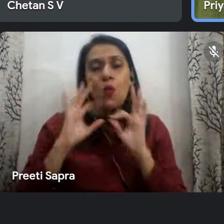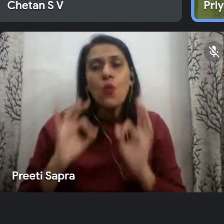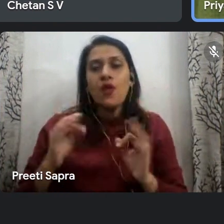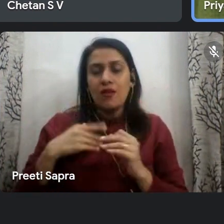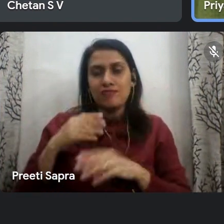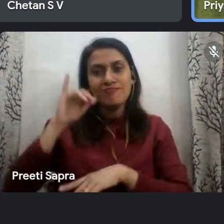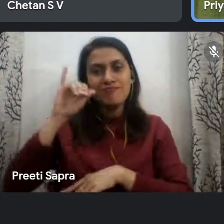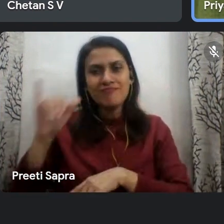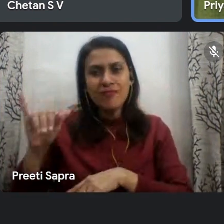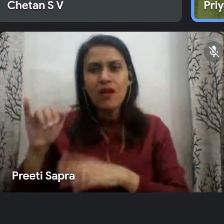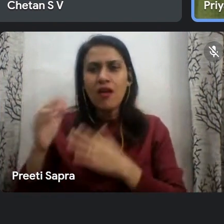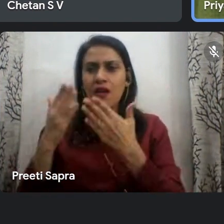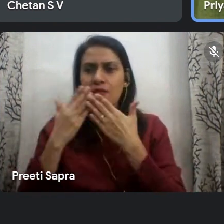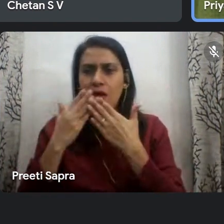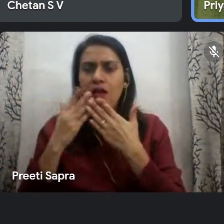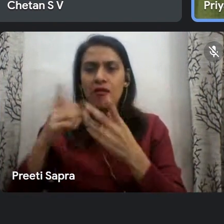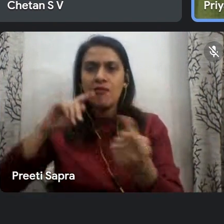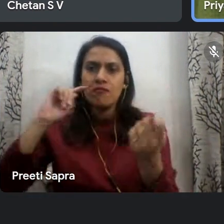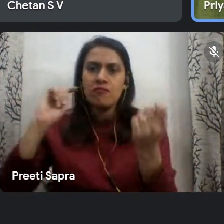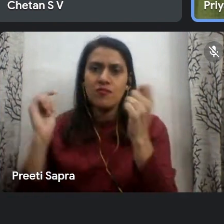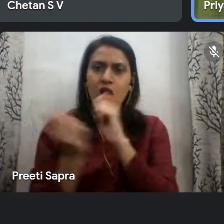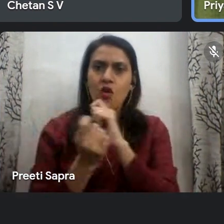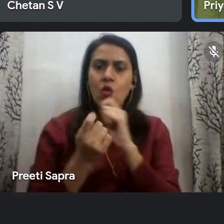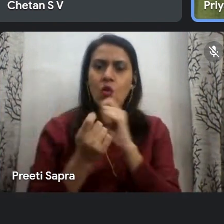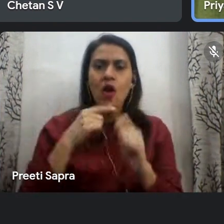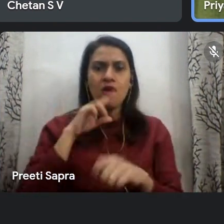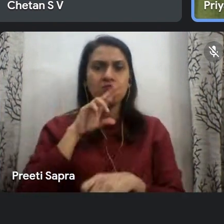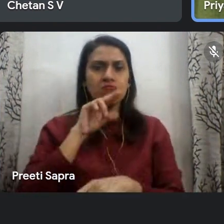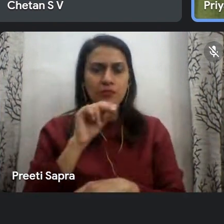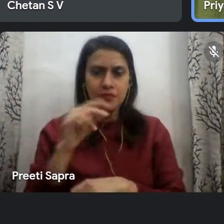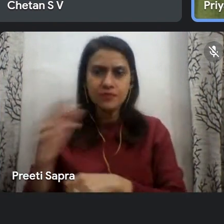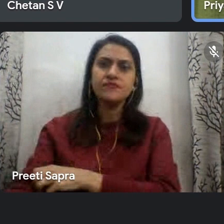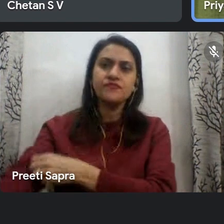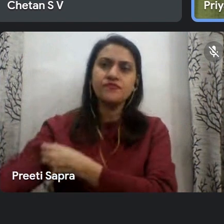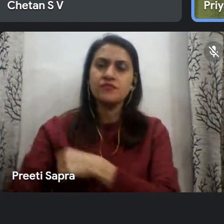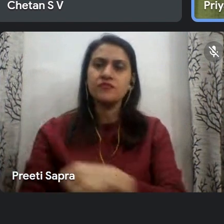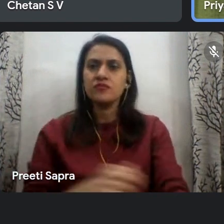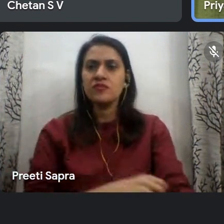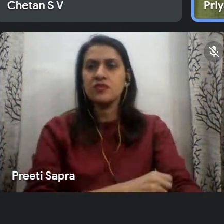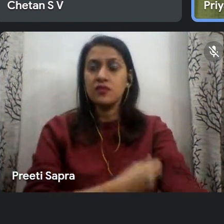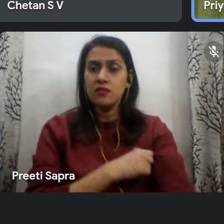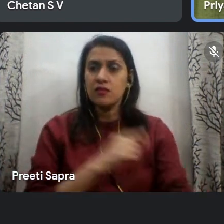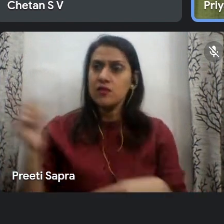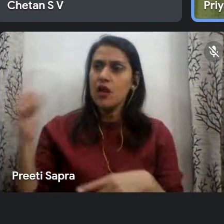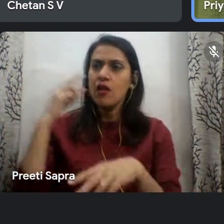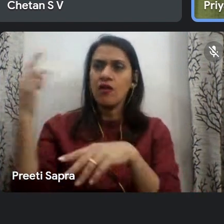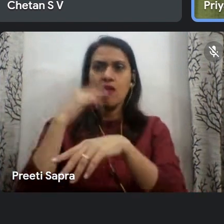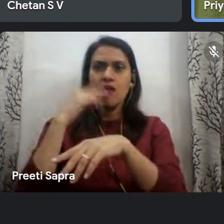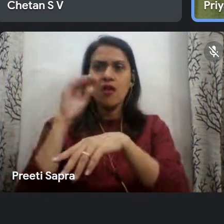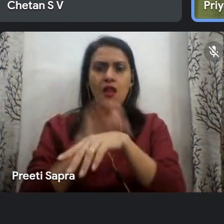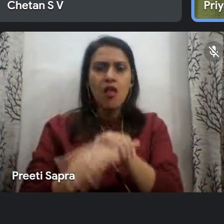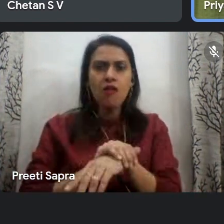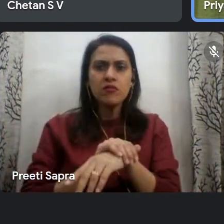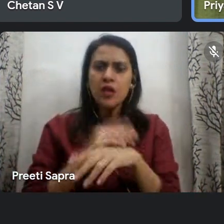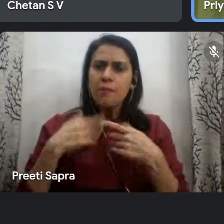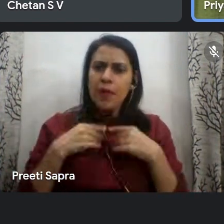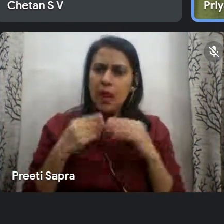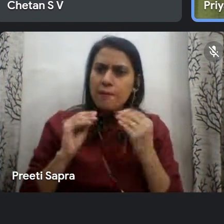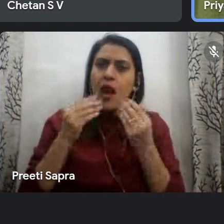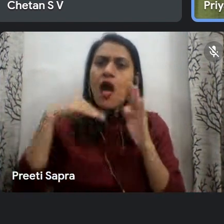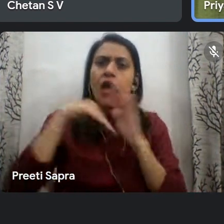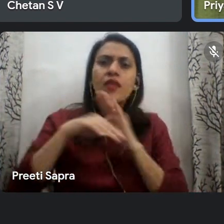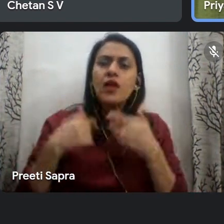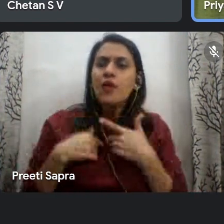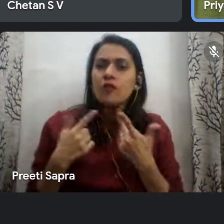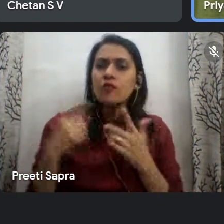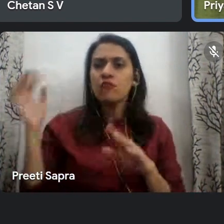me here to speak about how Vrindavan recognized my strengths, also allowed me to look within